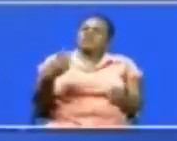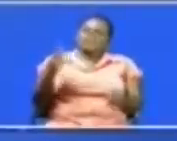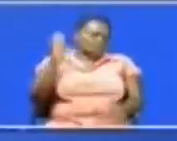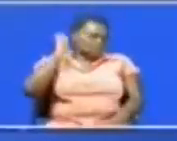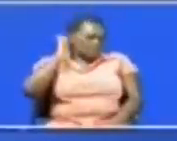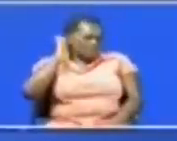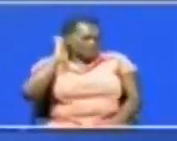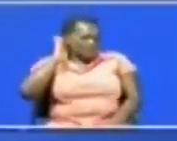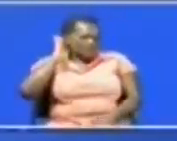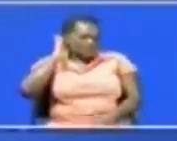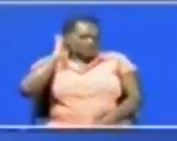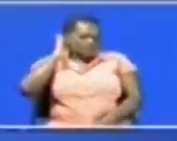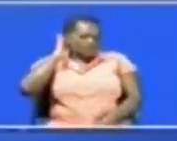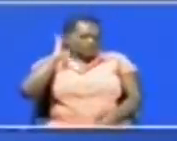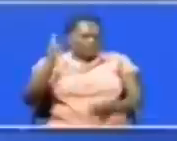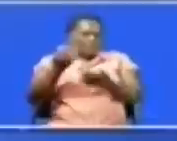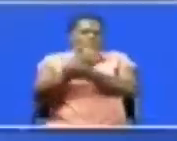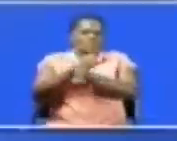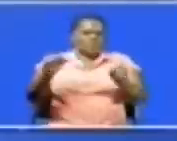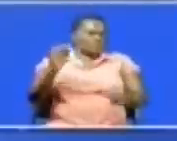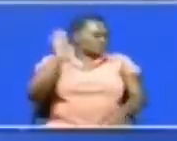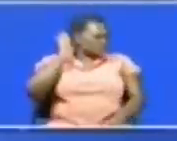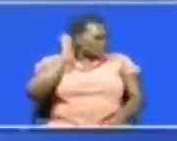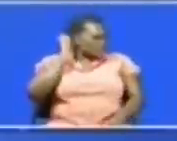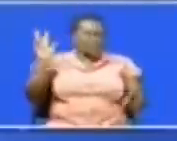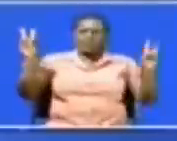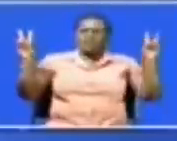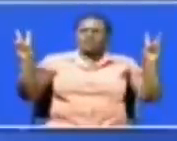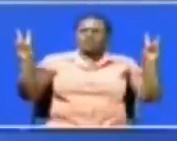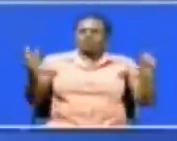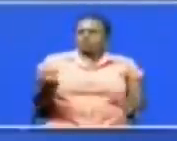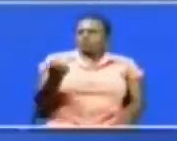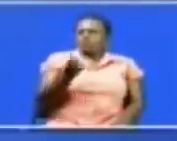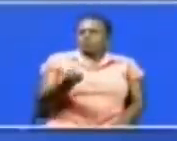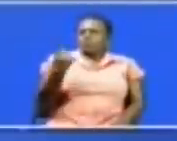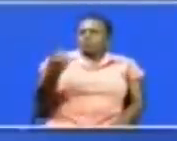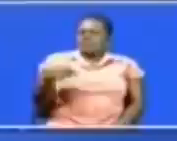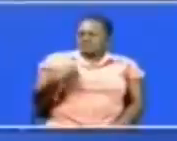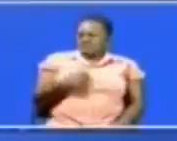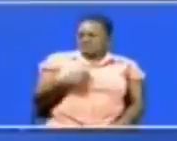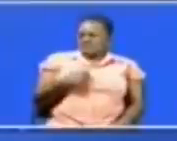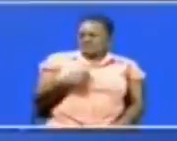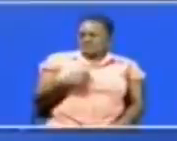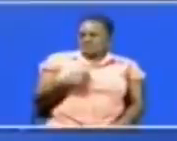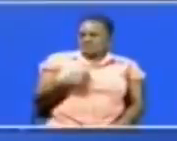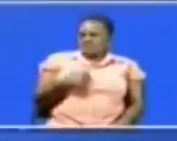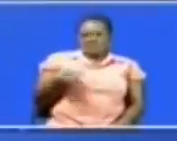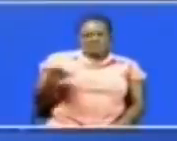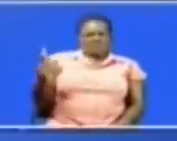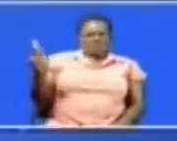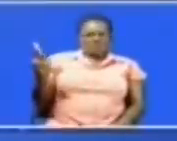mm-hmm. and you know, the president was listening to the issues that we had raised, we felt that he had